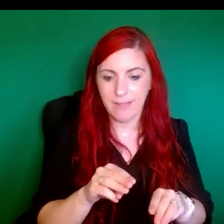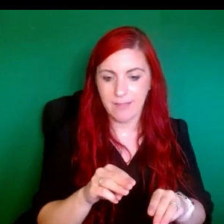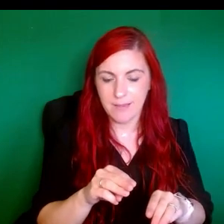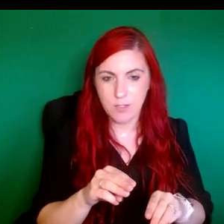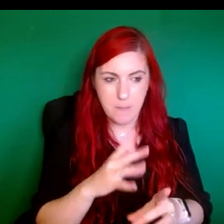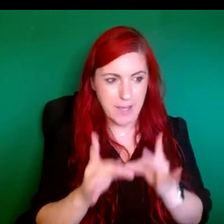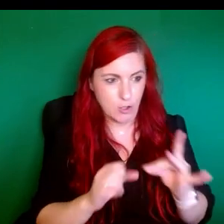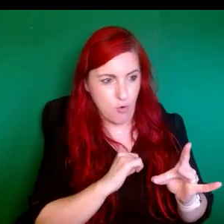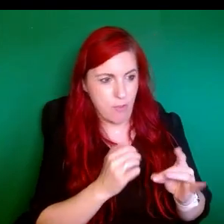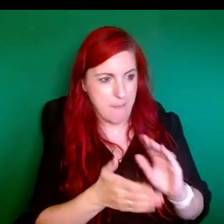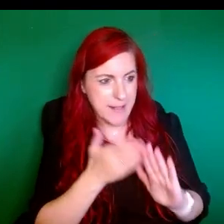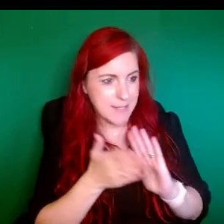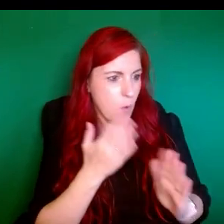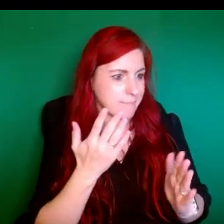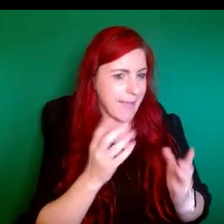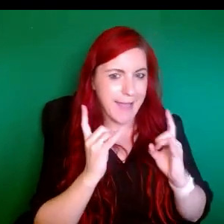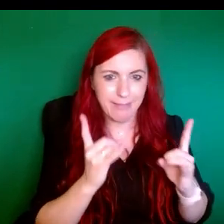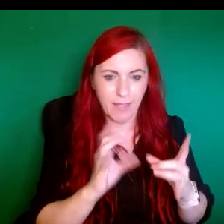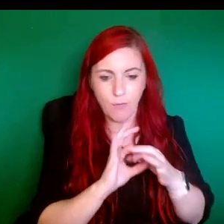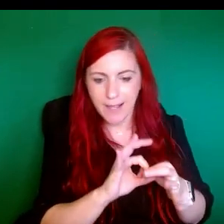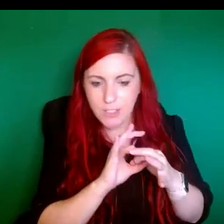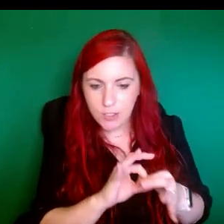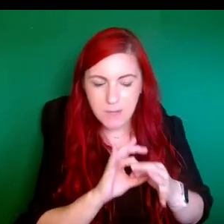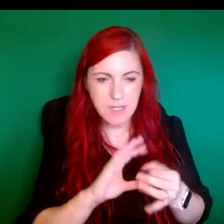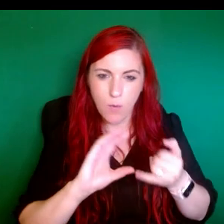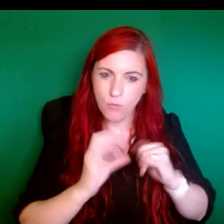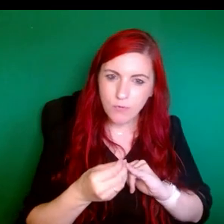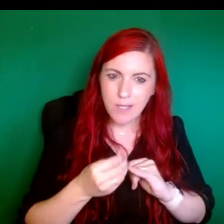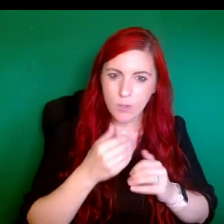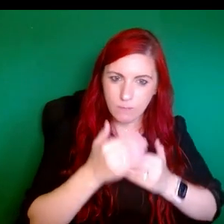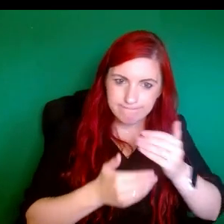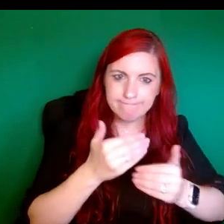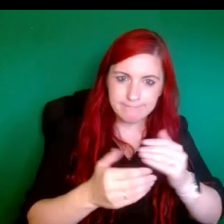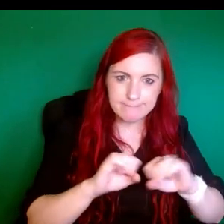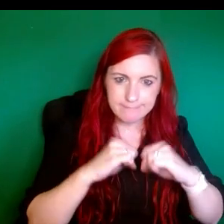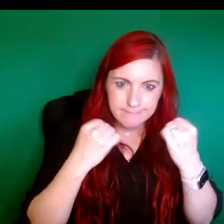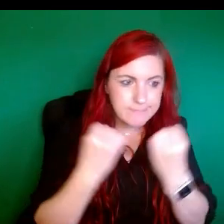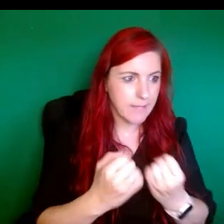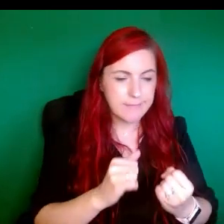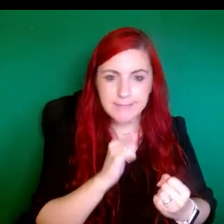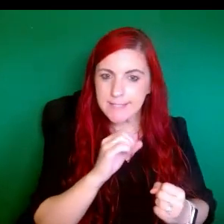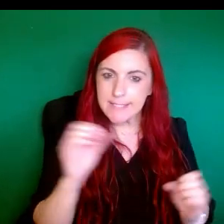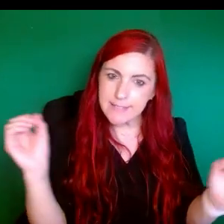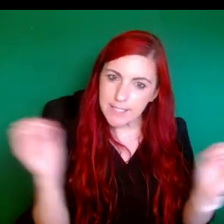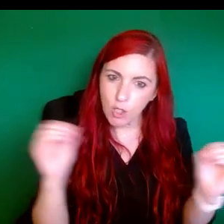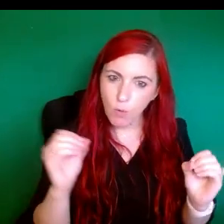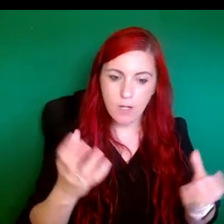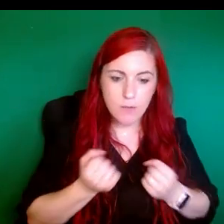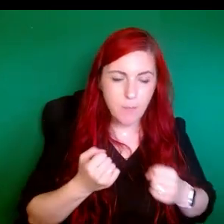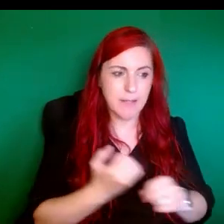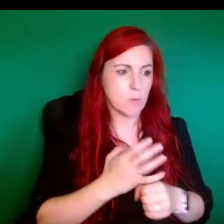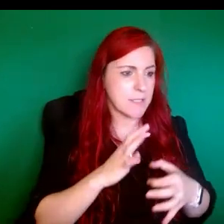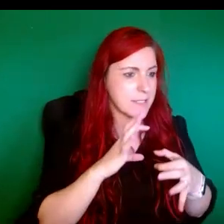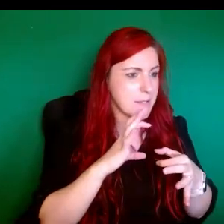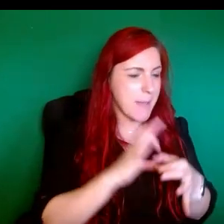tackle and get towards a society of zero tolerance towards DSGBV or domestic sexual and gender-based violence, the